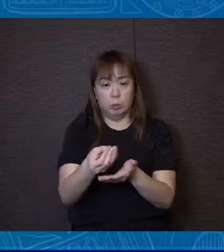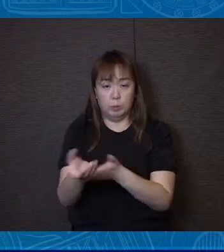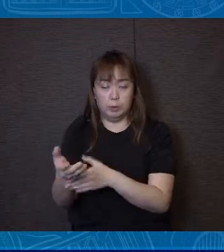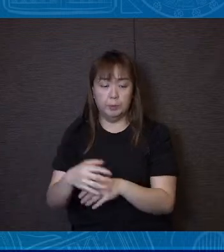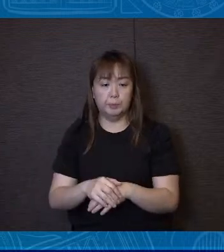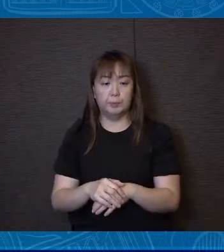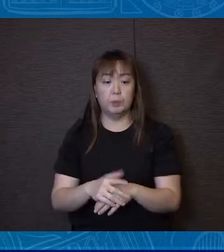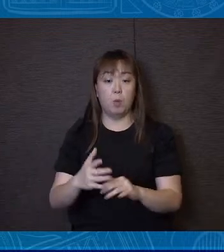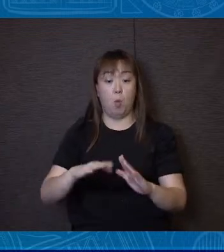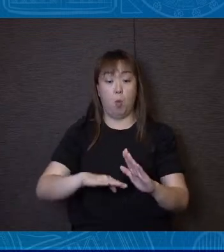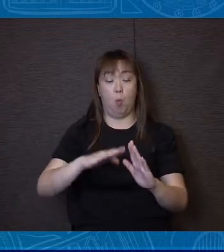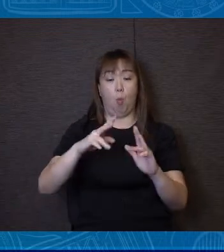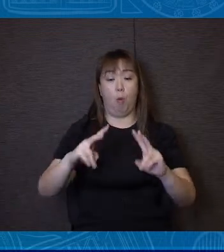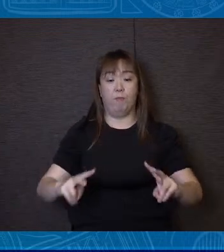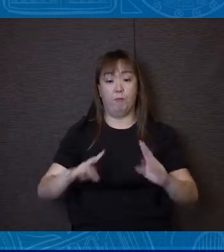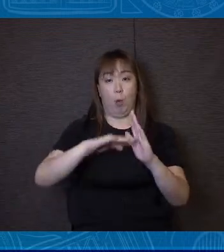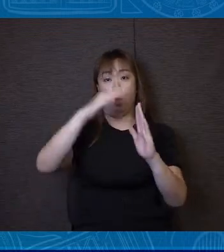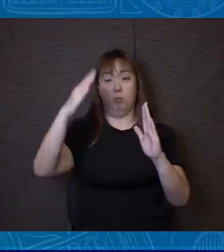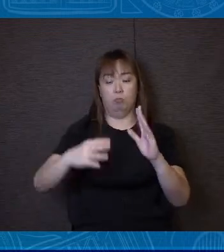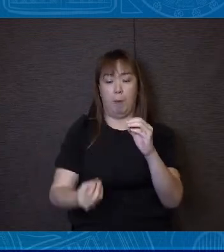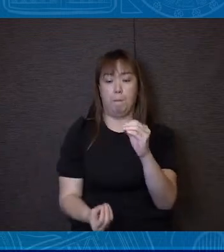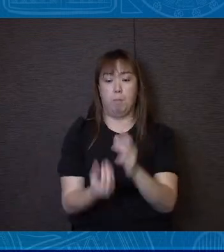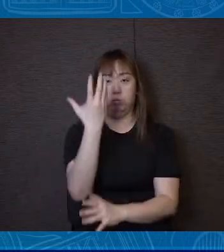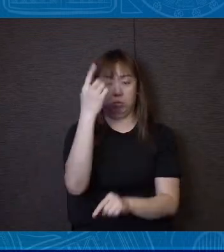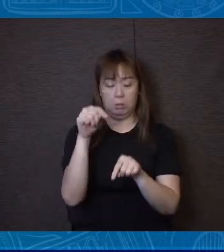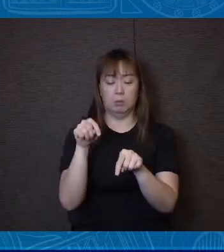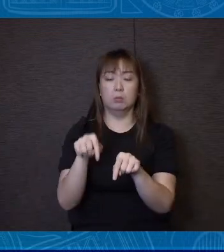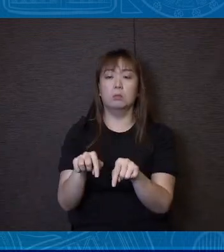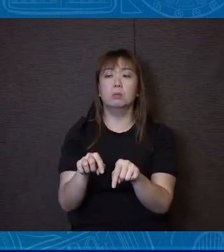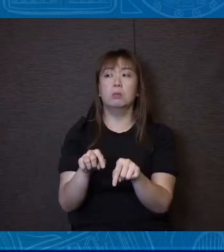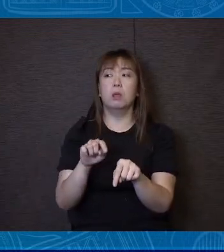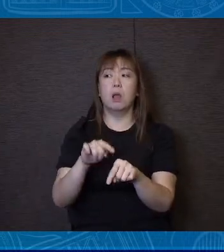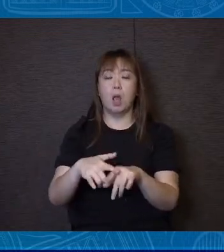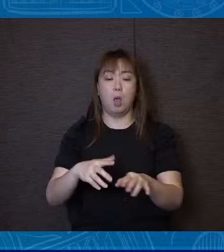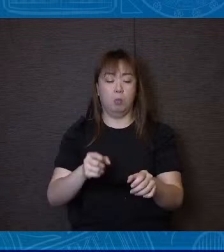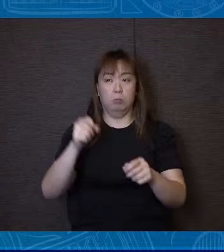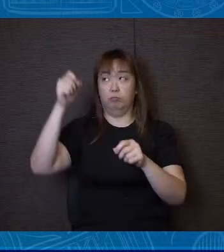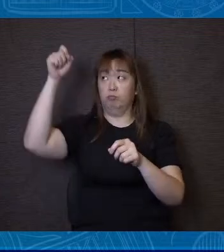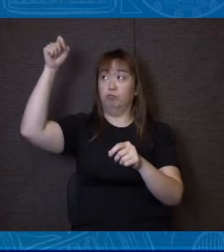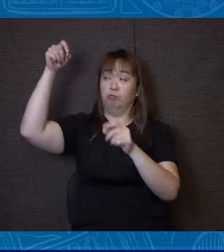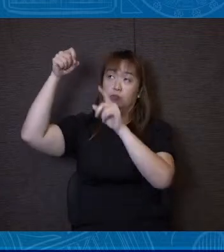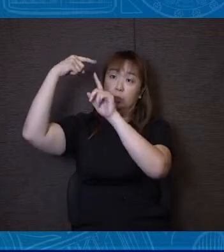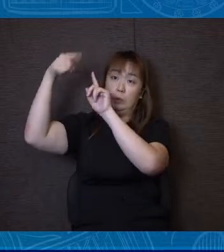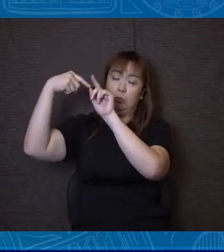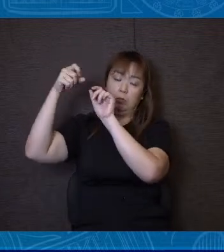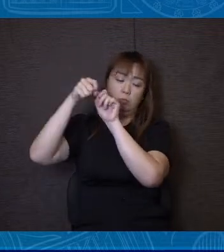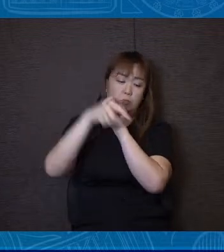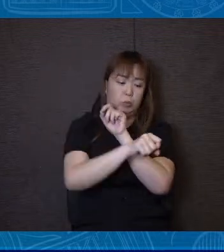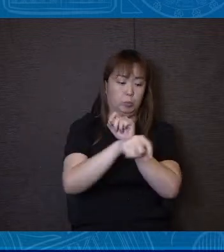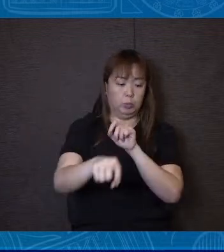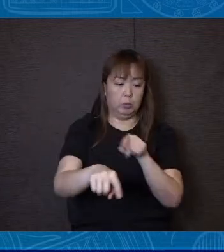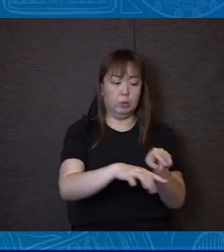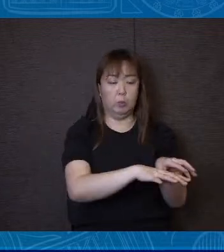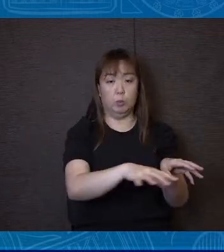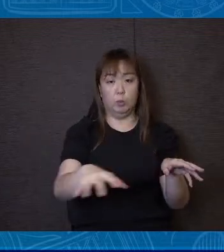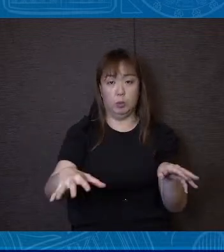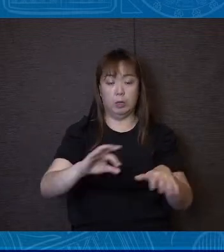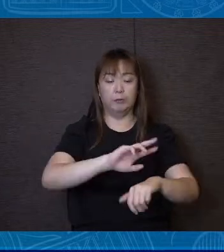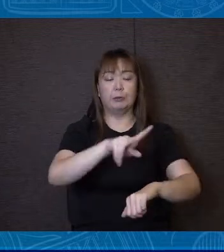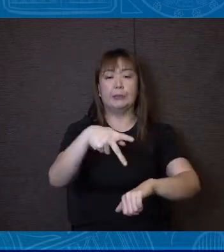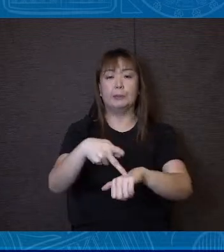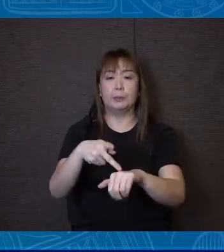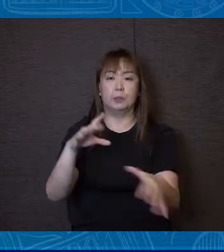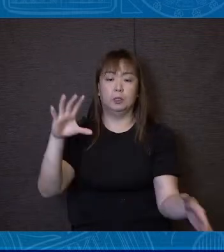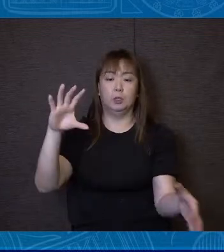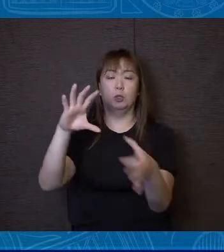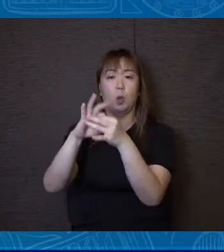erupted, we were bringing satellite terminals to the affected areas to provide connectivity for the Philippine Volcanology